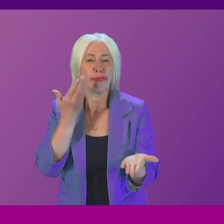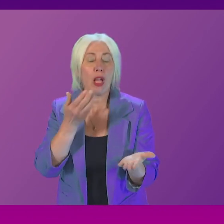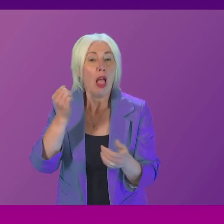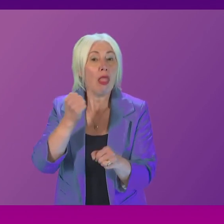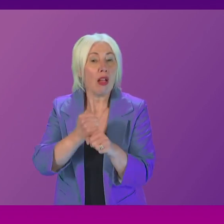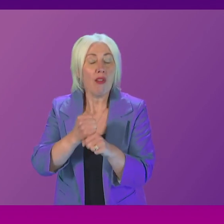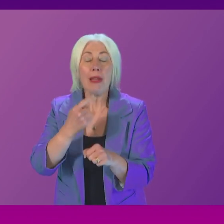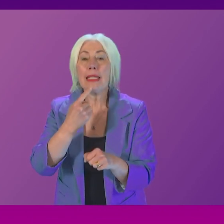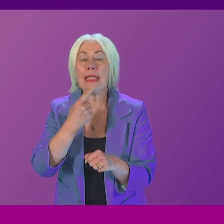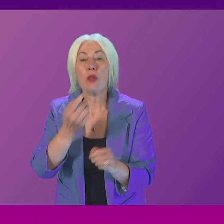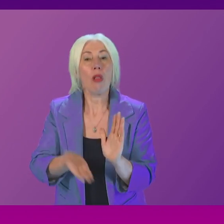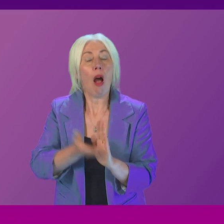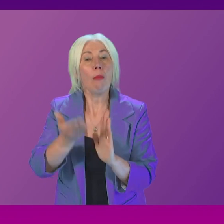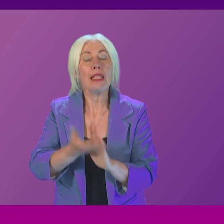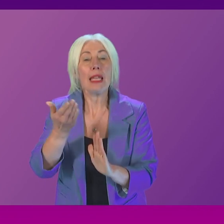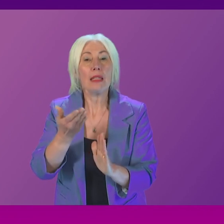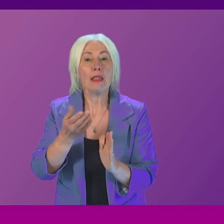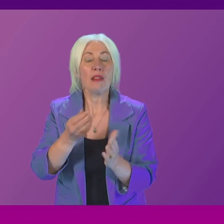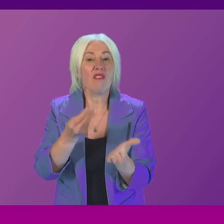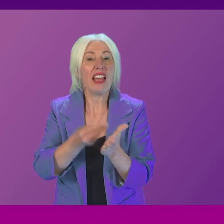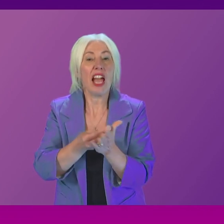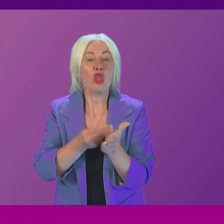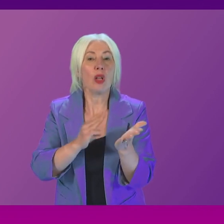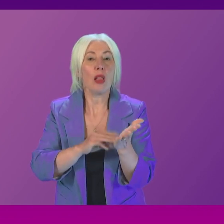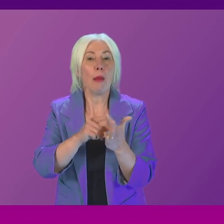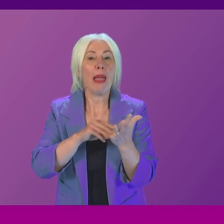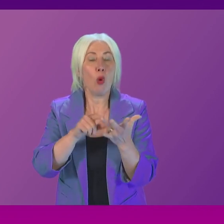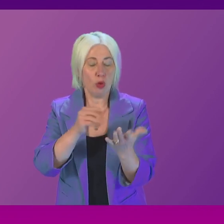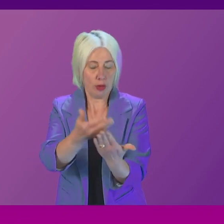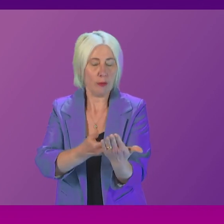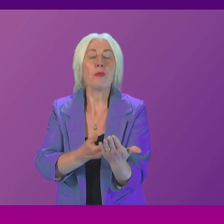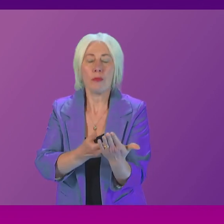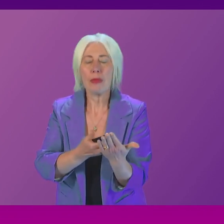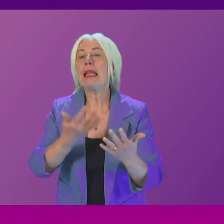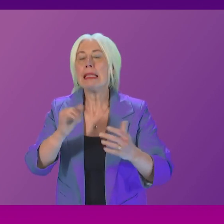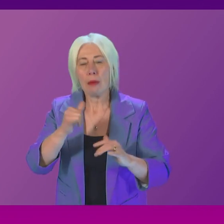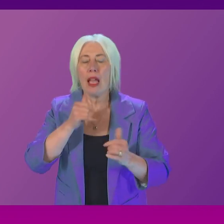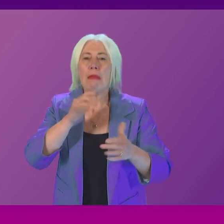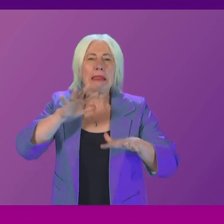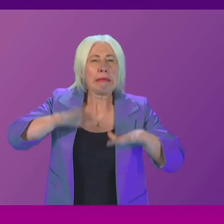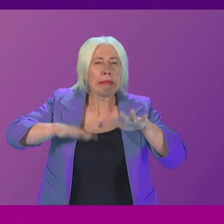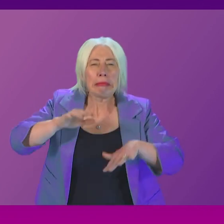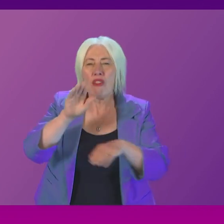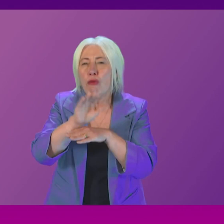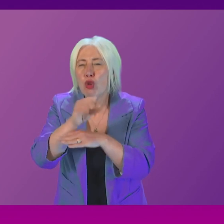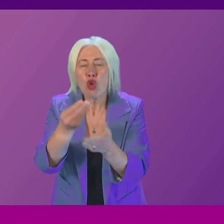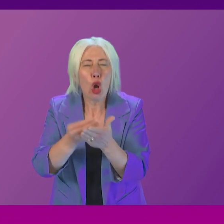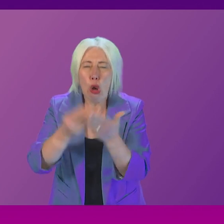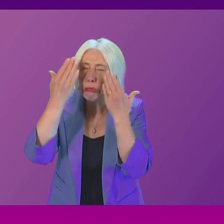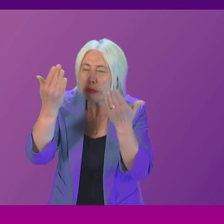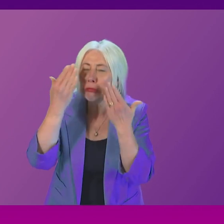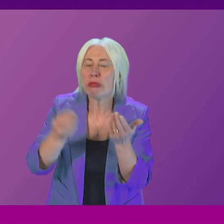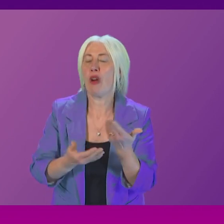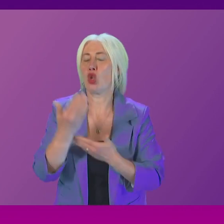providing updated financial memorandums. Now, we accept that there is often a lot of uncertainty about future costs around